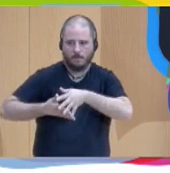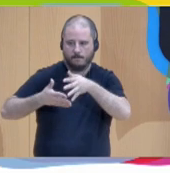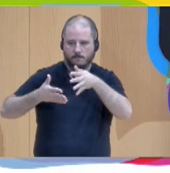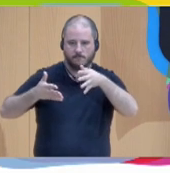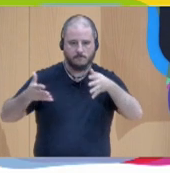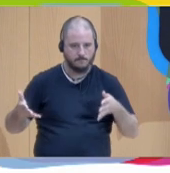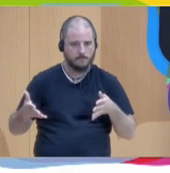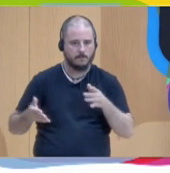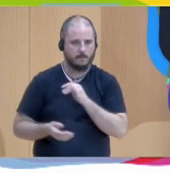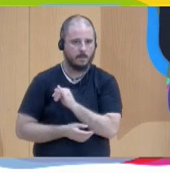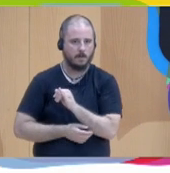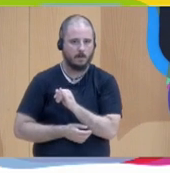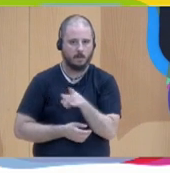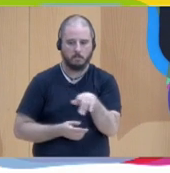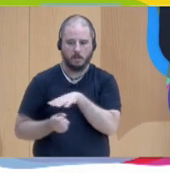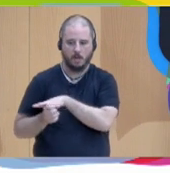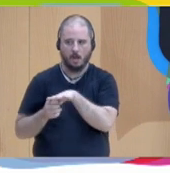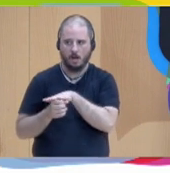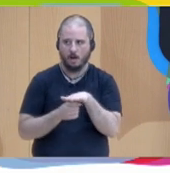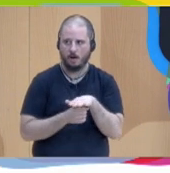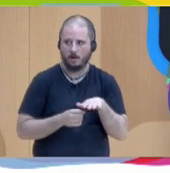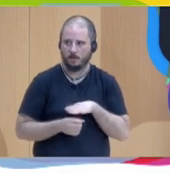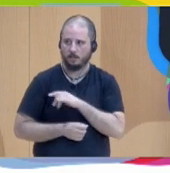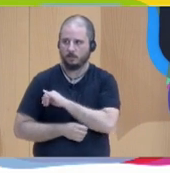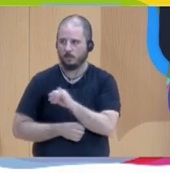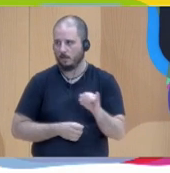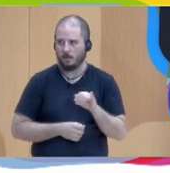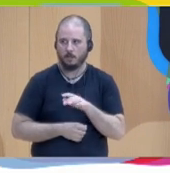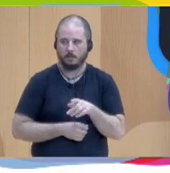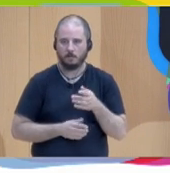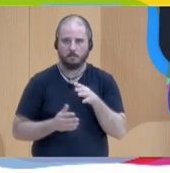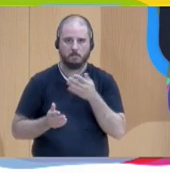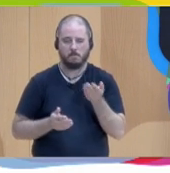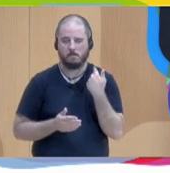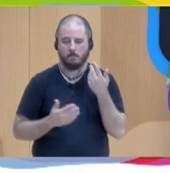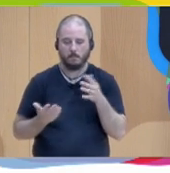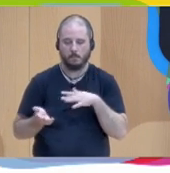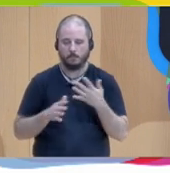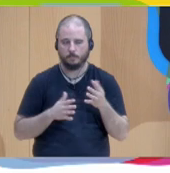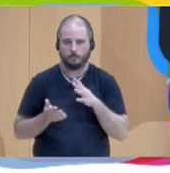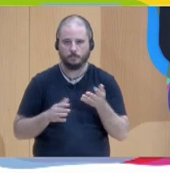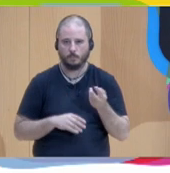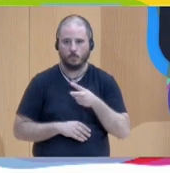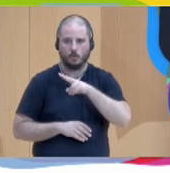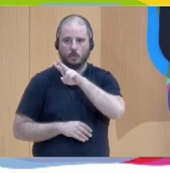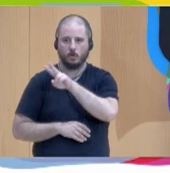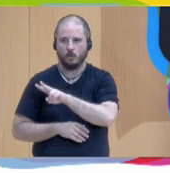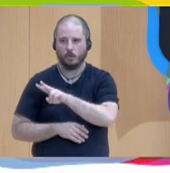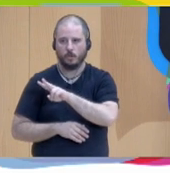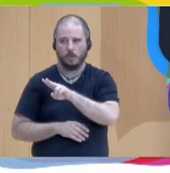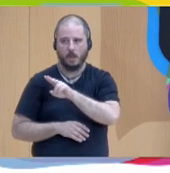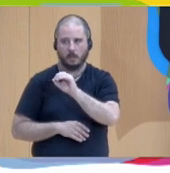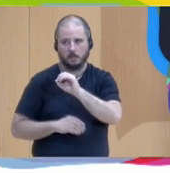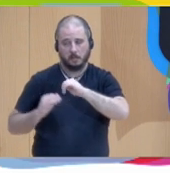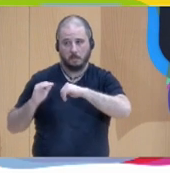we have earlier, a little bit over 200 responsible municipalities or actors who are